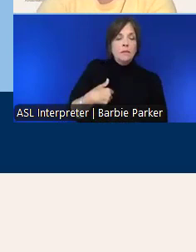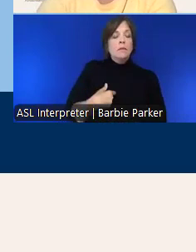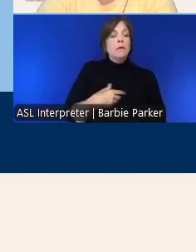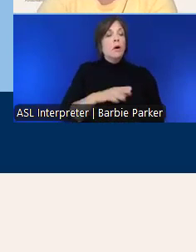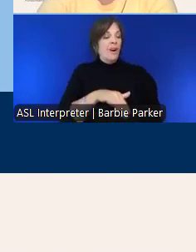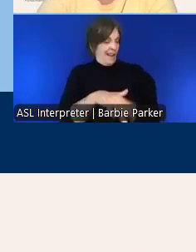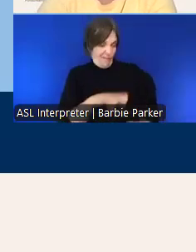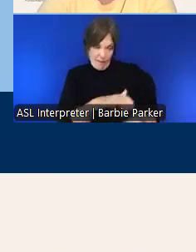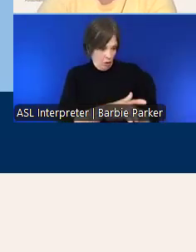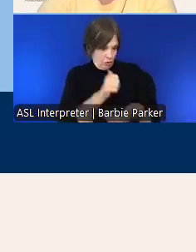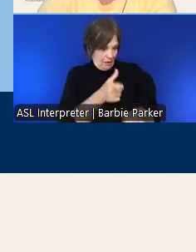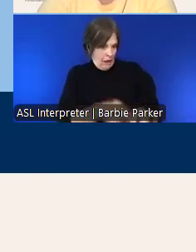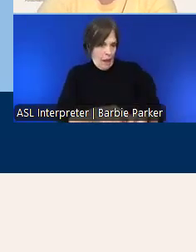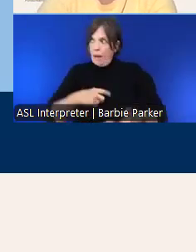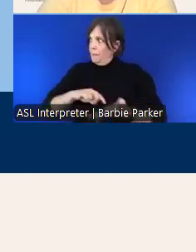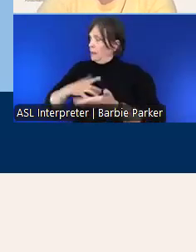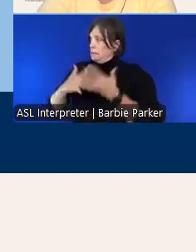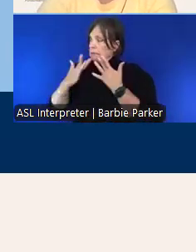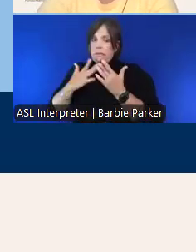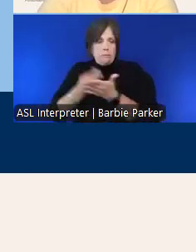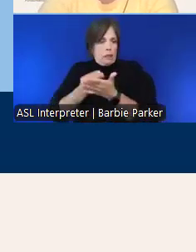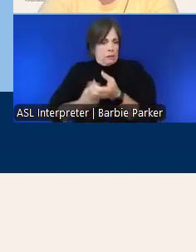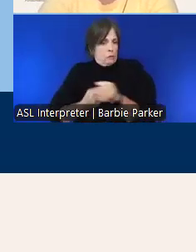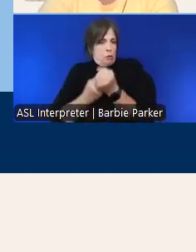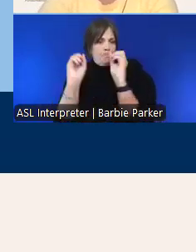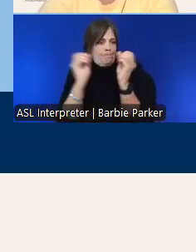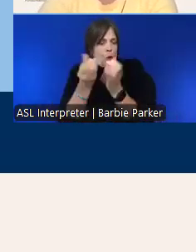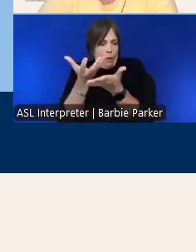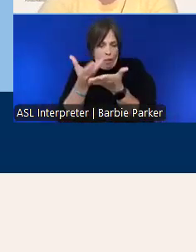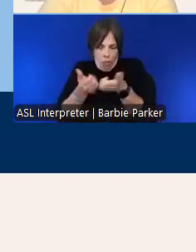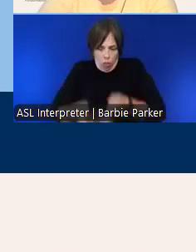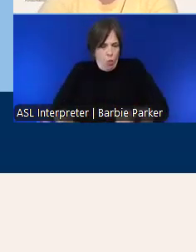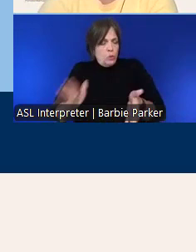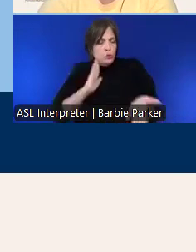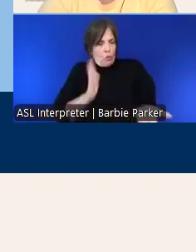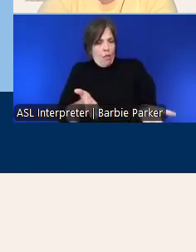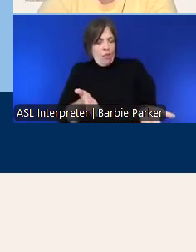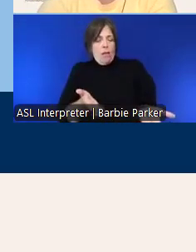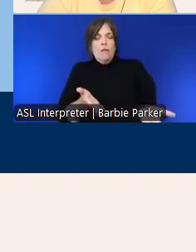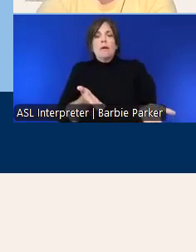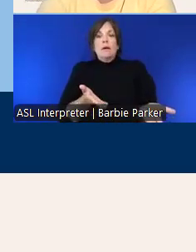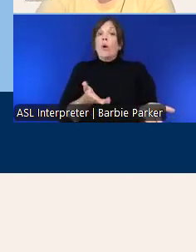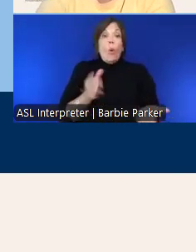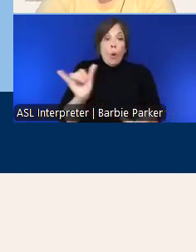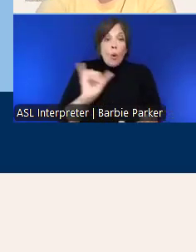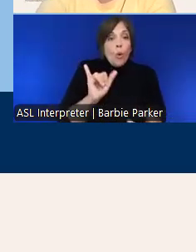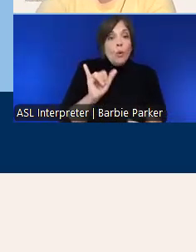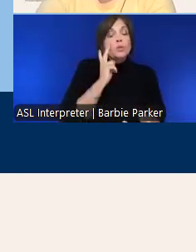will lose that financial support. We have seen situations where partners or